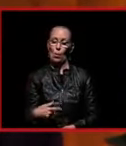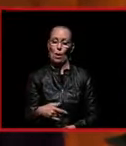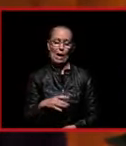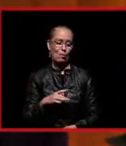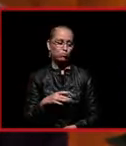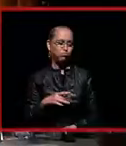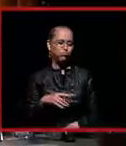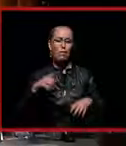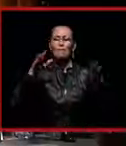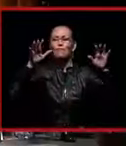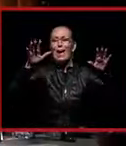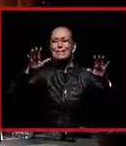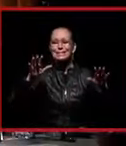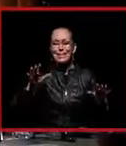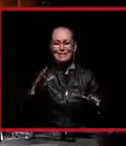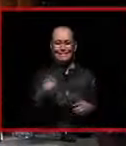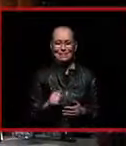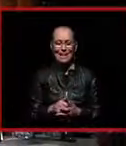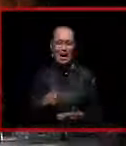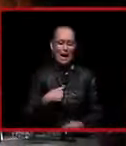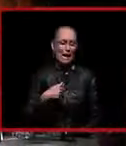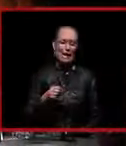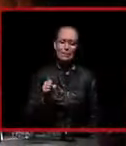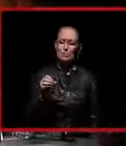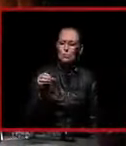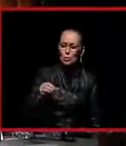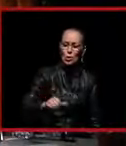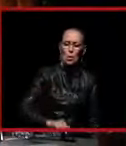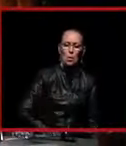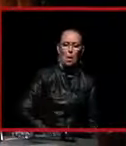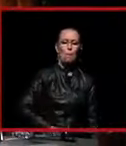fantastic. I am so proud.